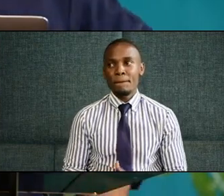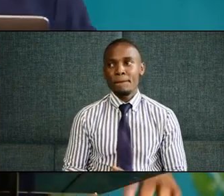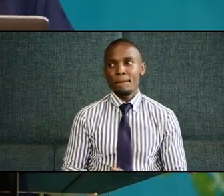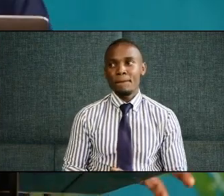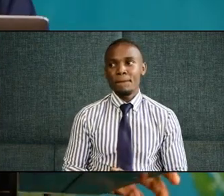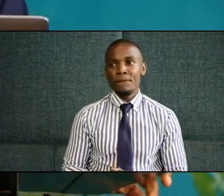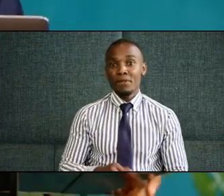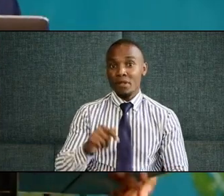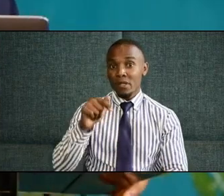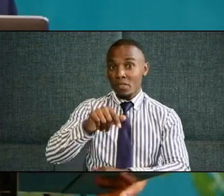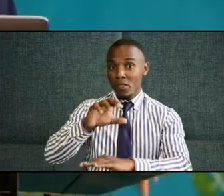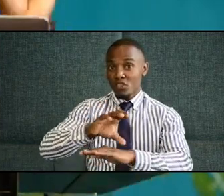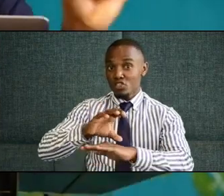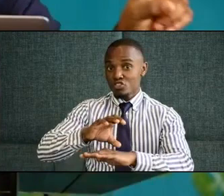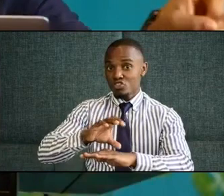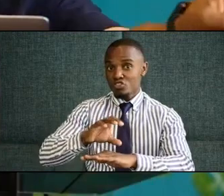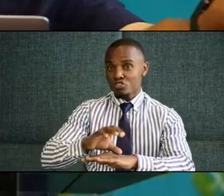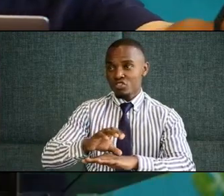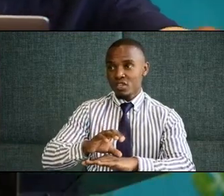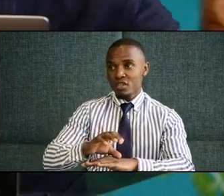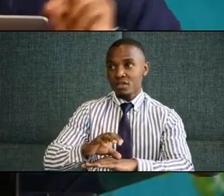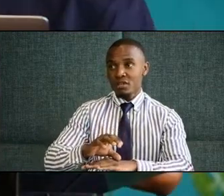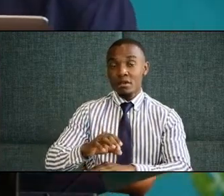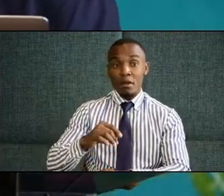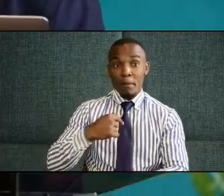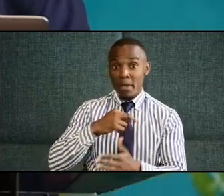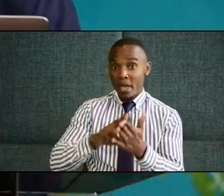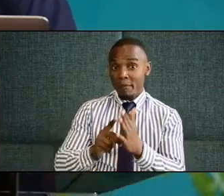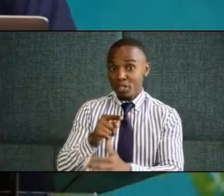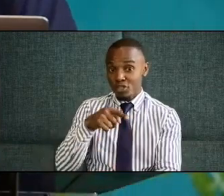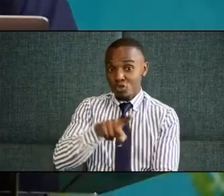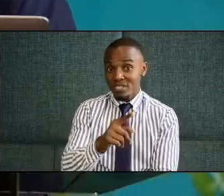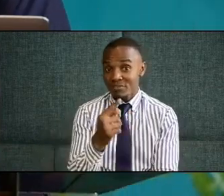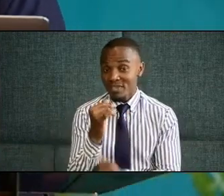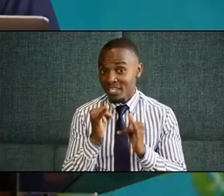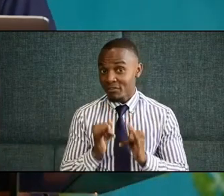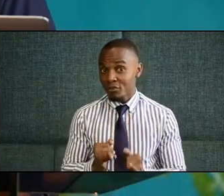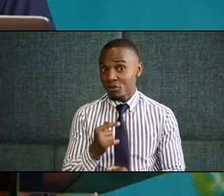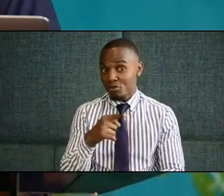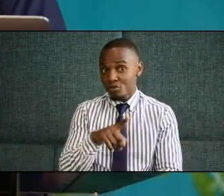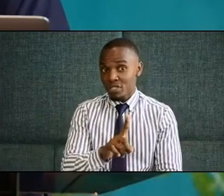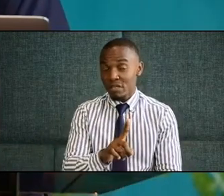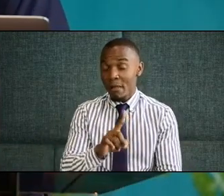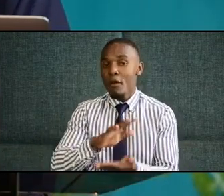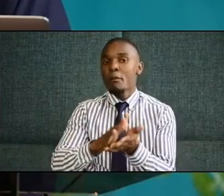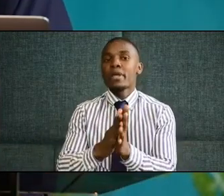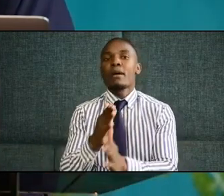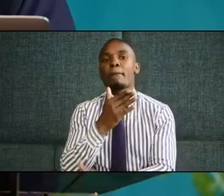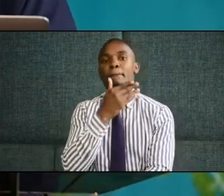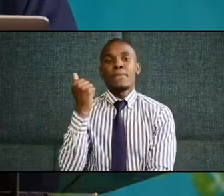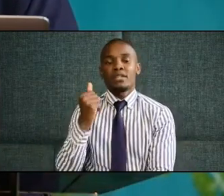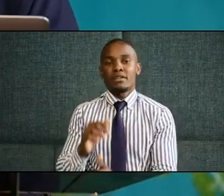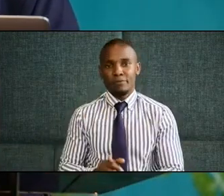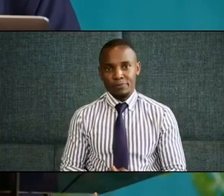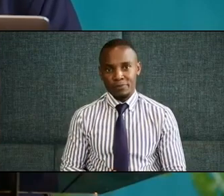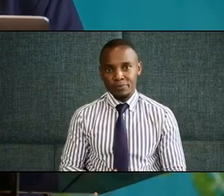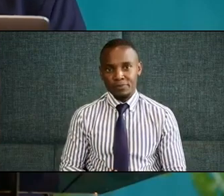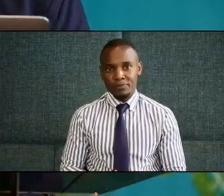This church. By that I mean you as an individual. You can become better.